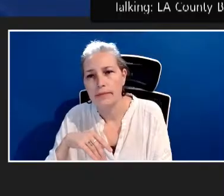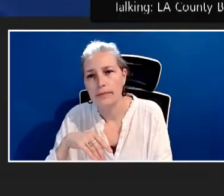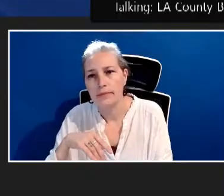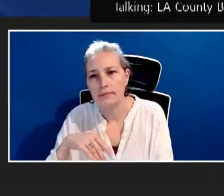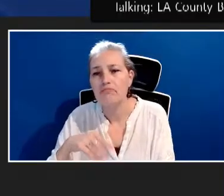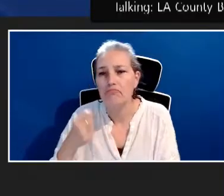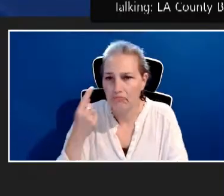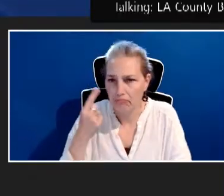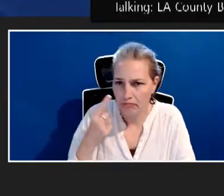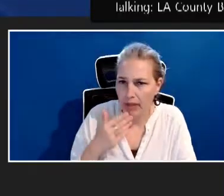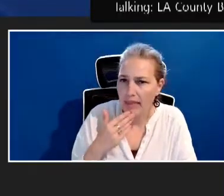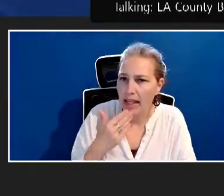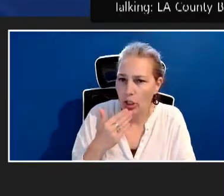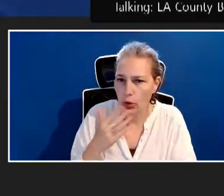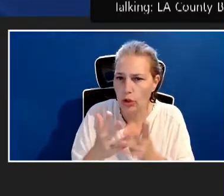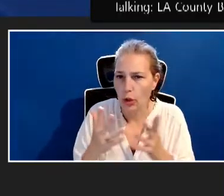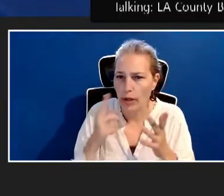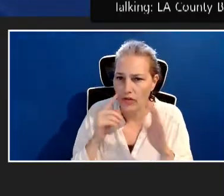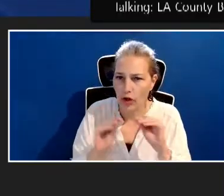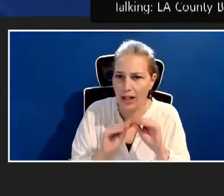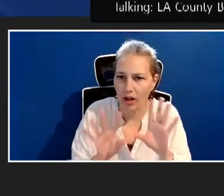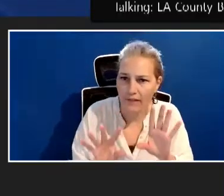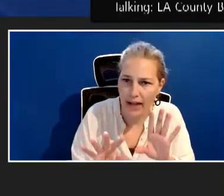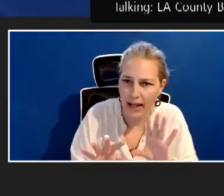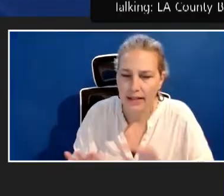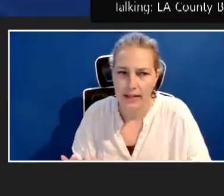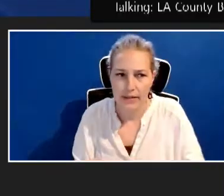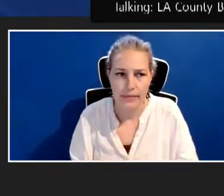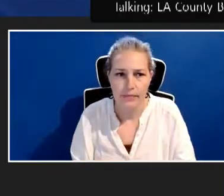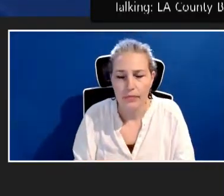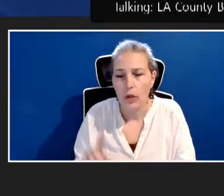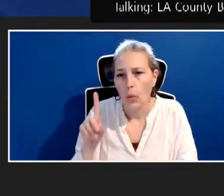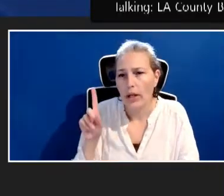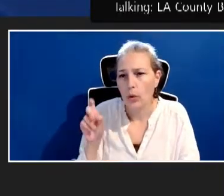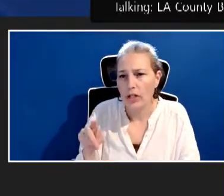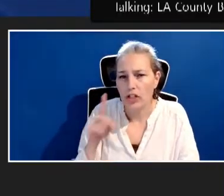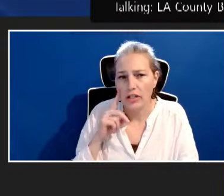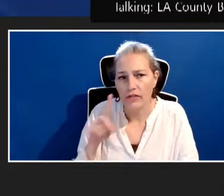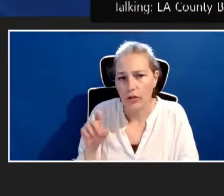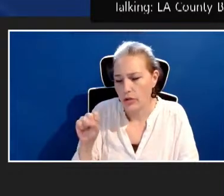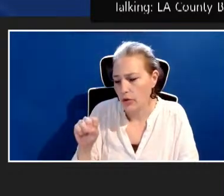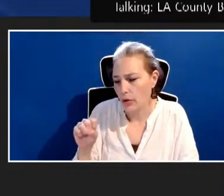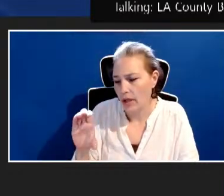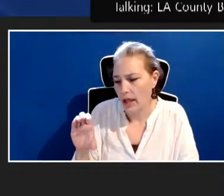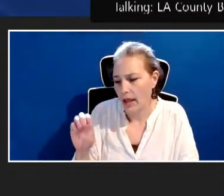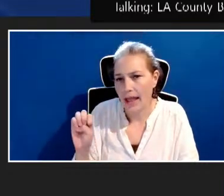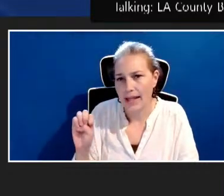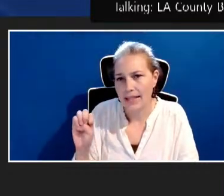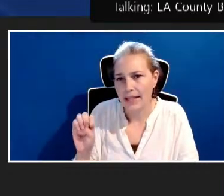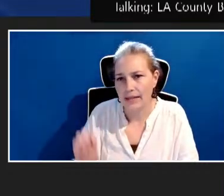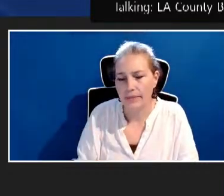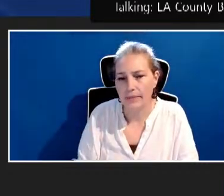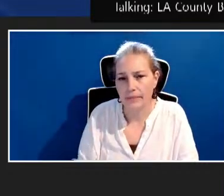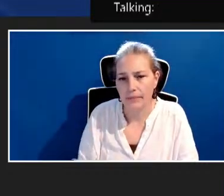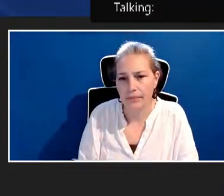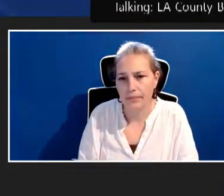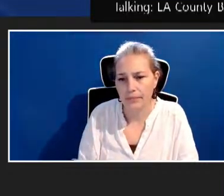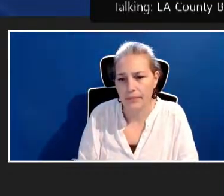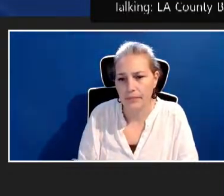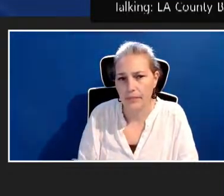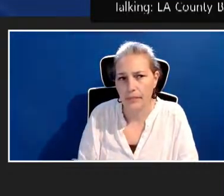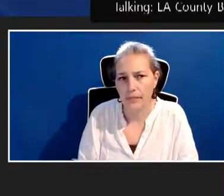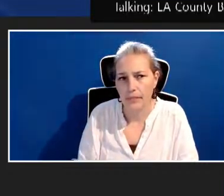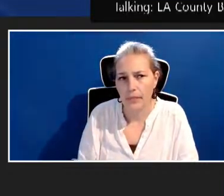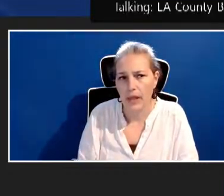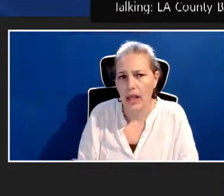Got it. Thank you so much for clarifying that. We have a question for SoCal Edison. Is